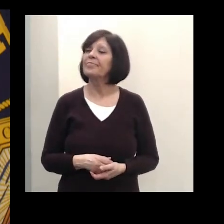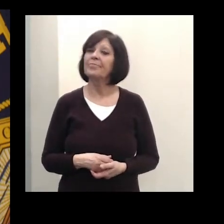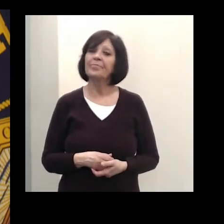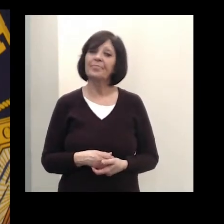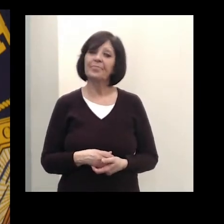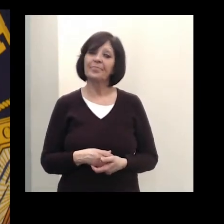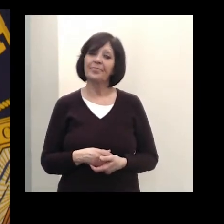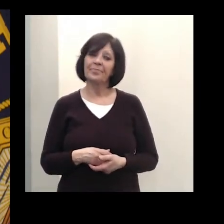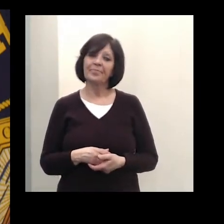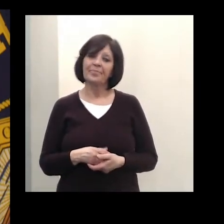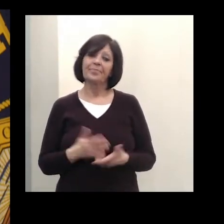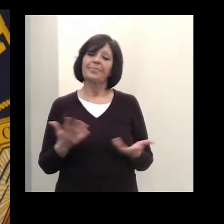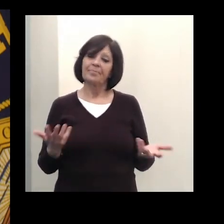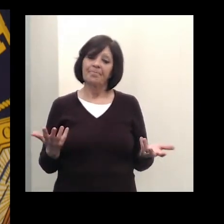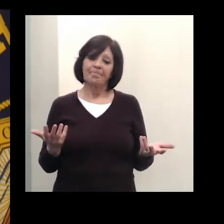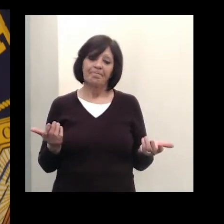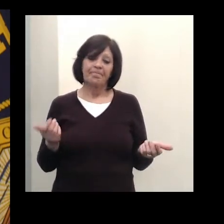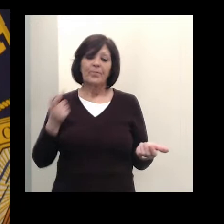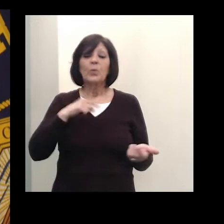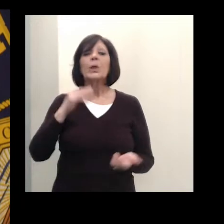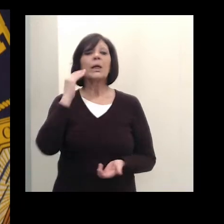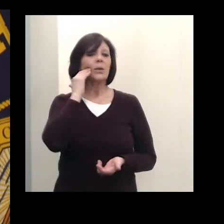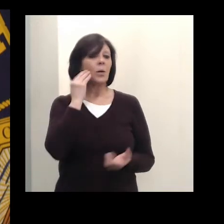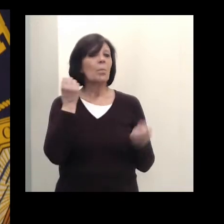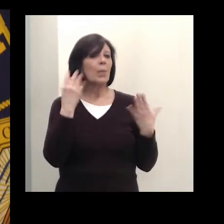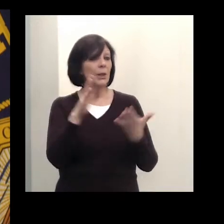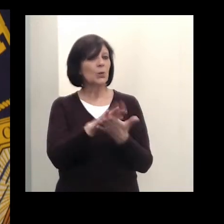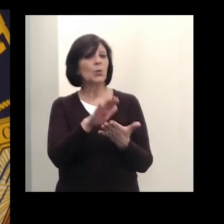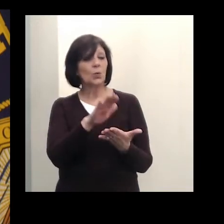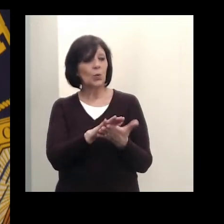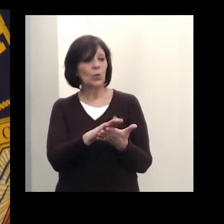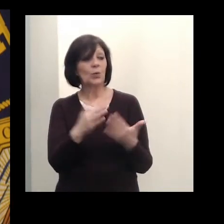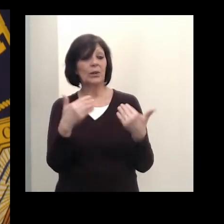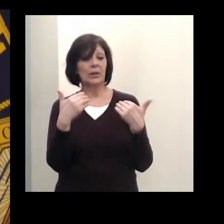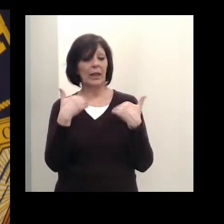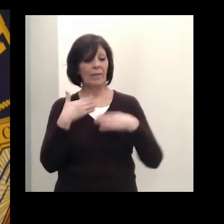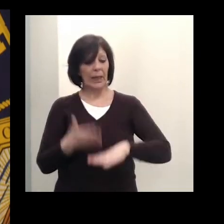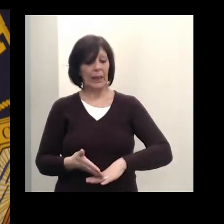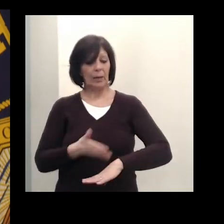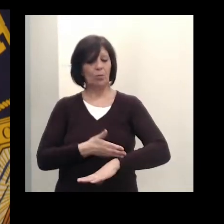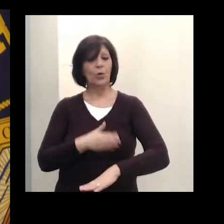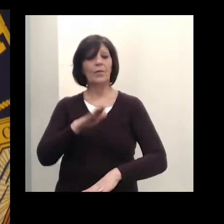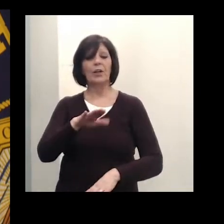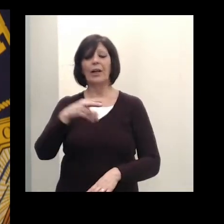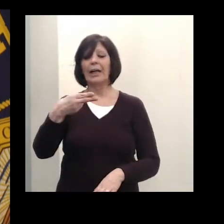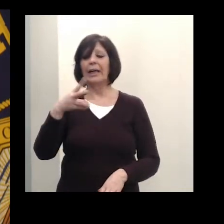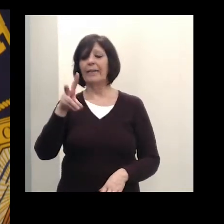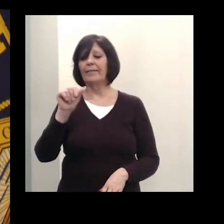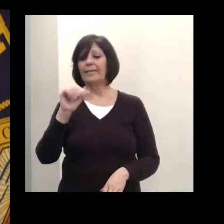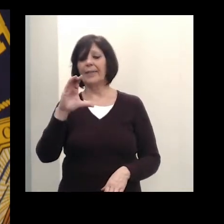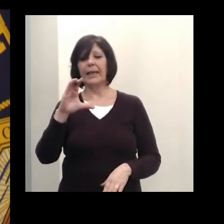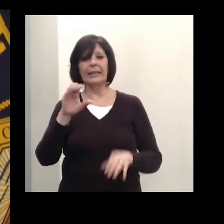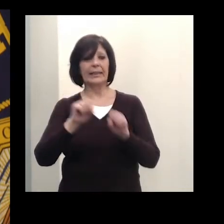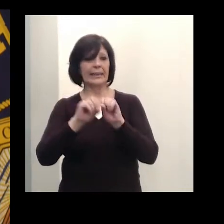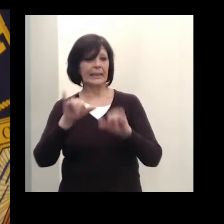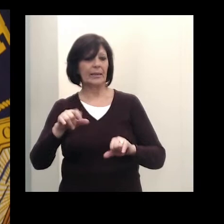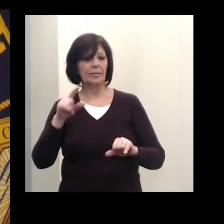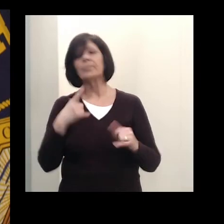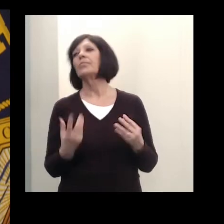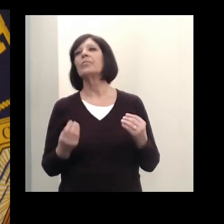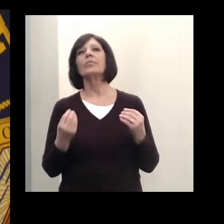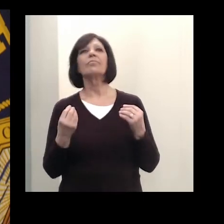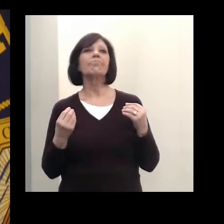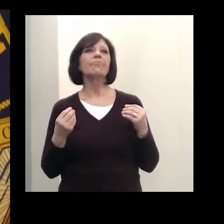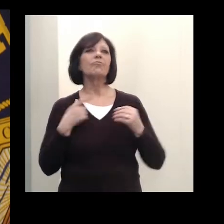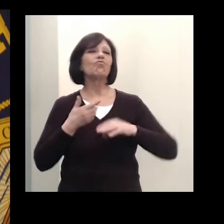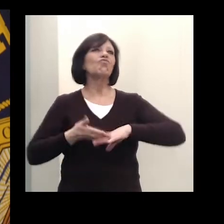school bus. We know that many of the schools have improved their HVAC systems to have a higher level MERV, like 13 or above,